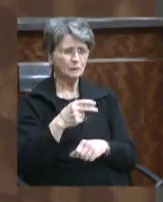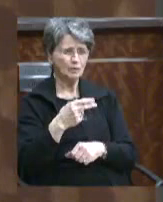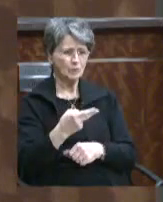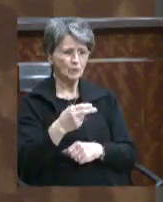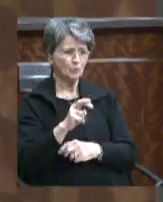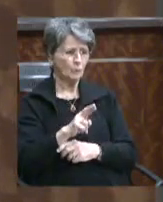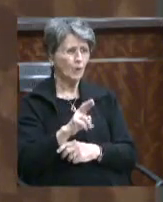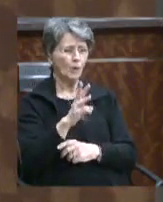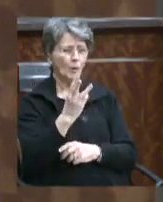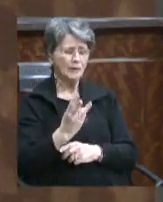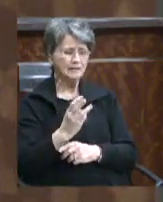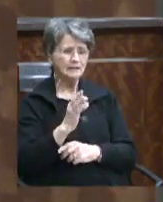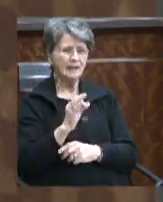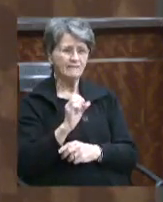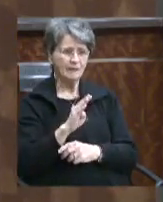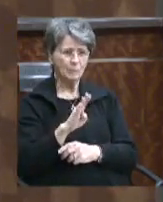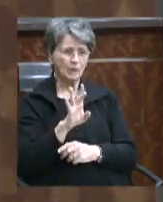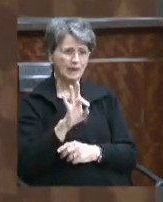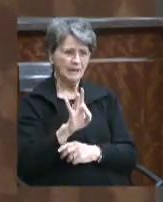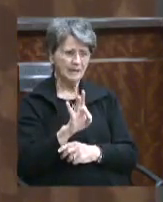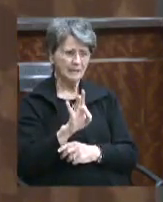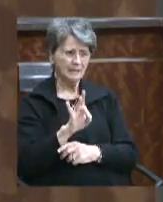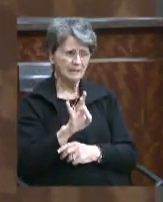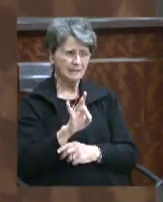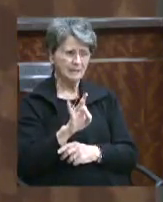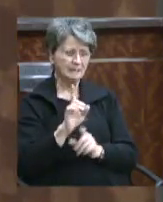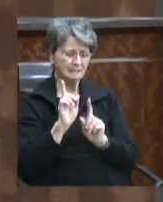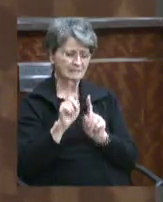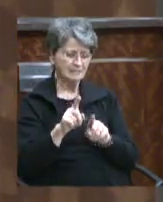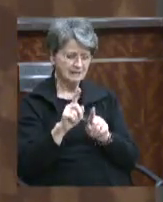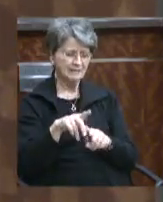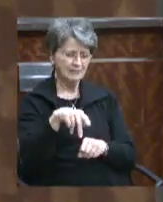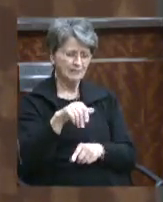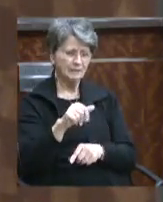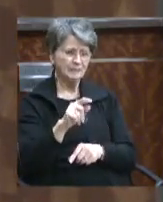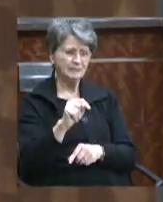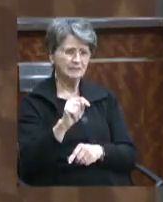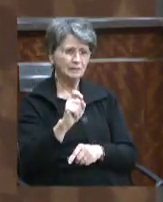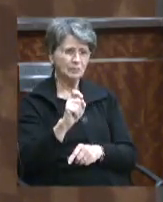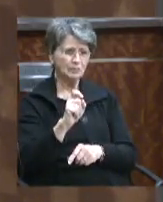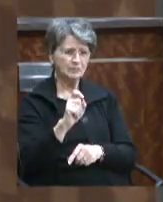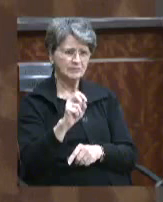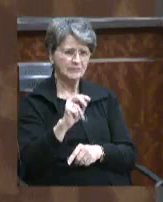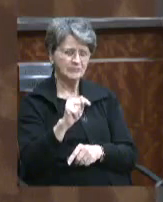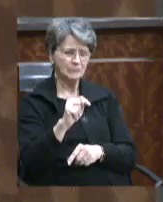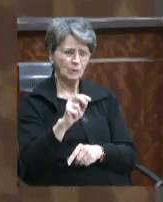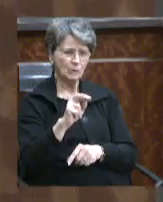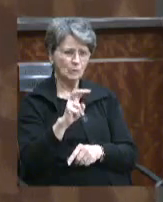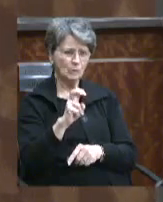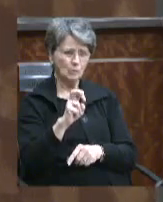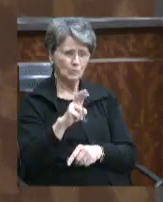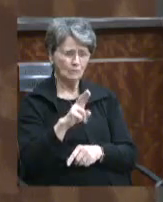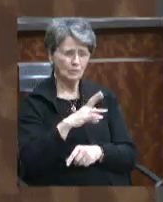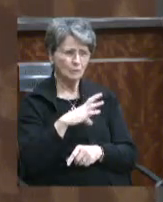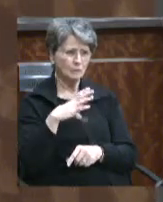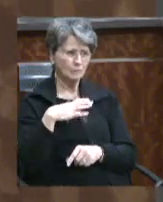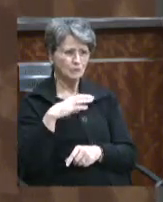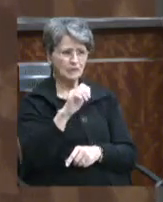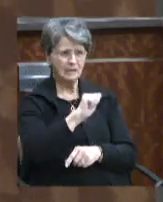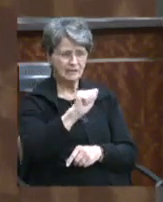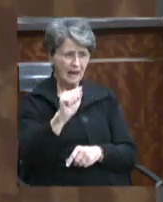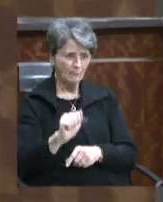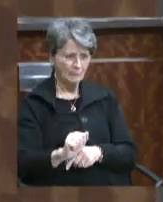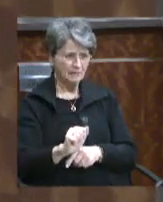Wednesday, February 8th, I attended the Tucson River Commission in Annapolis. We had continuing